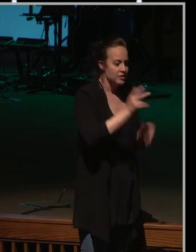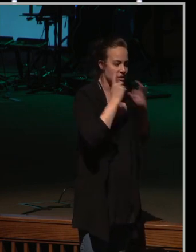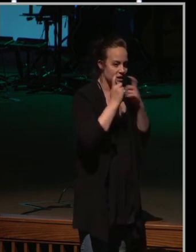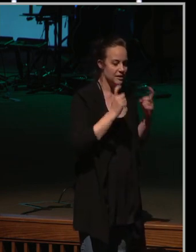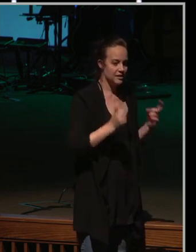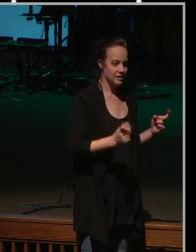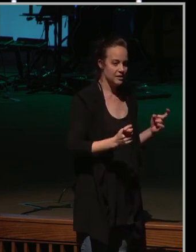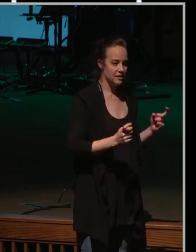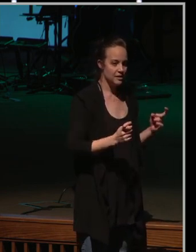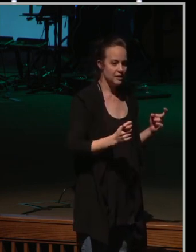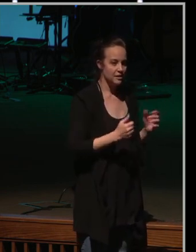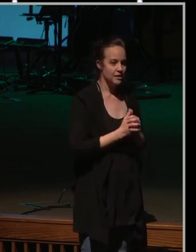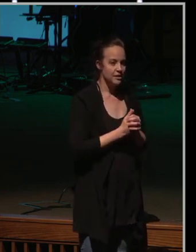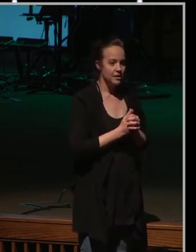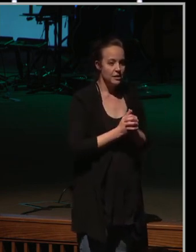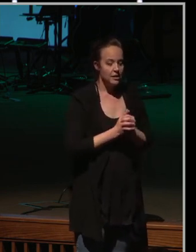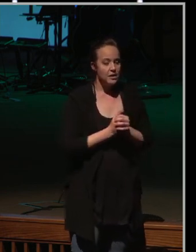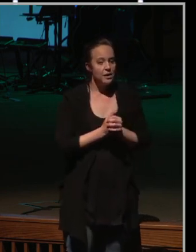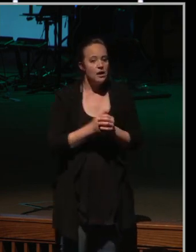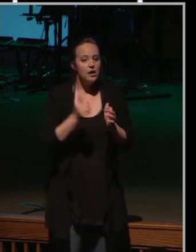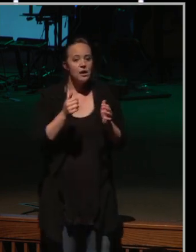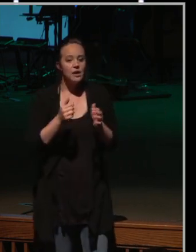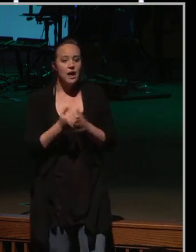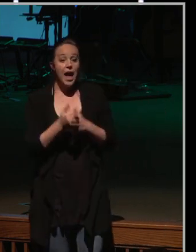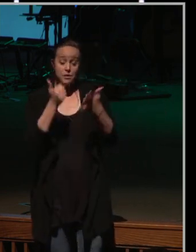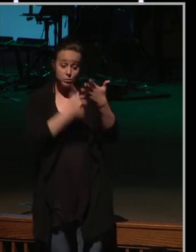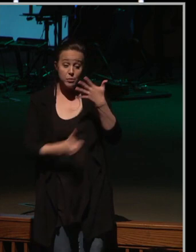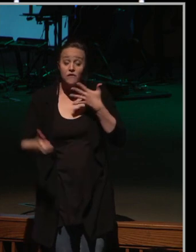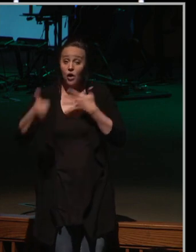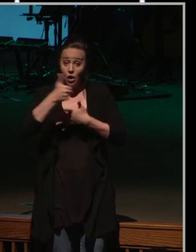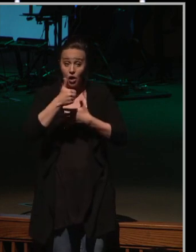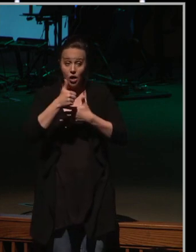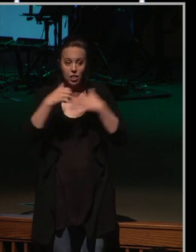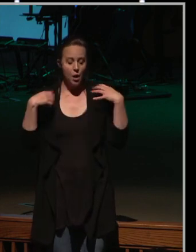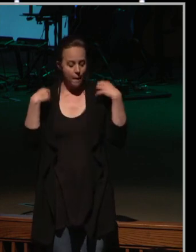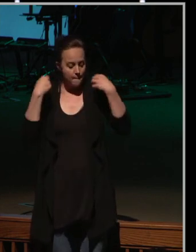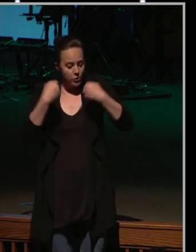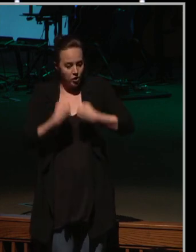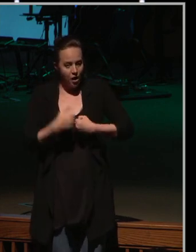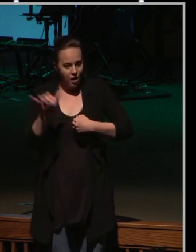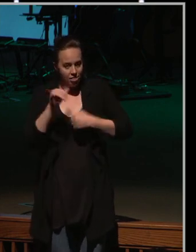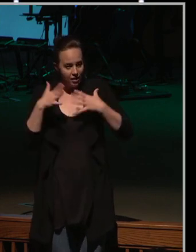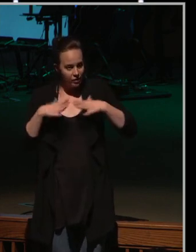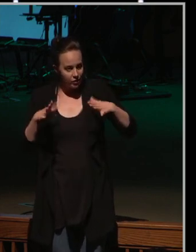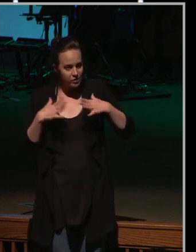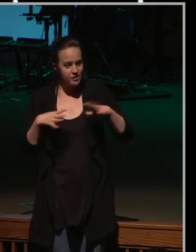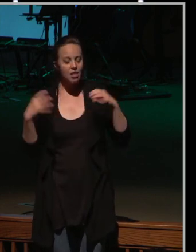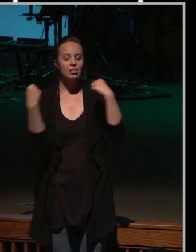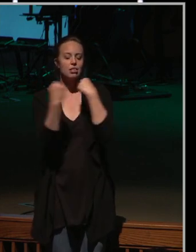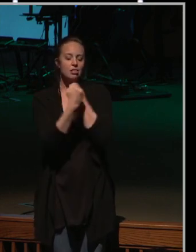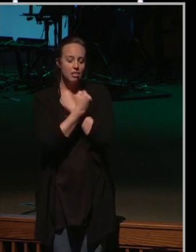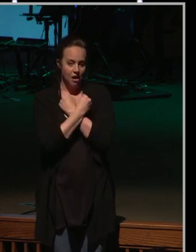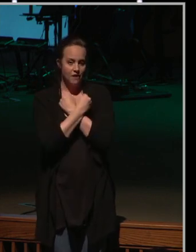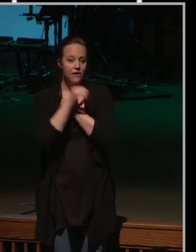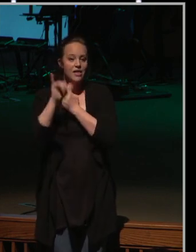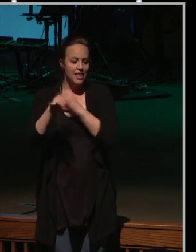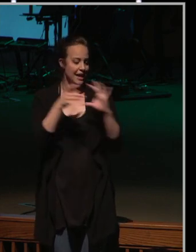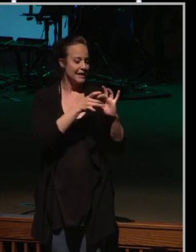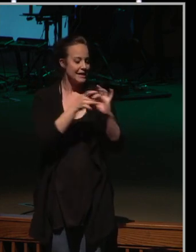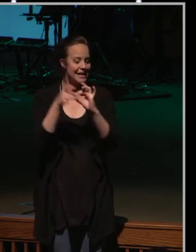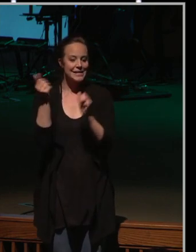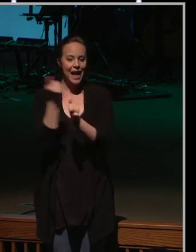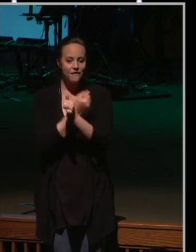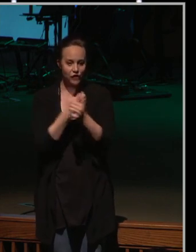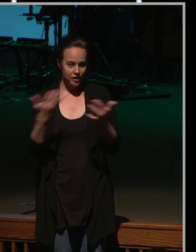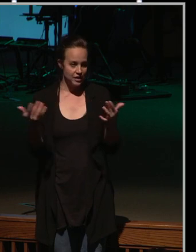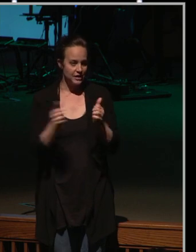Verse 14, he continues, and above all, put on love, which binds everything together in perfect harmony. And let the peace of Christ